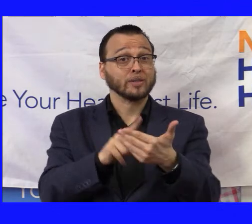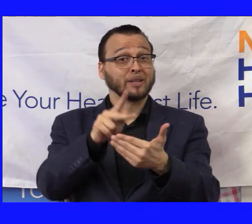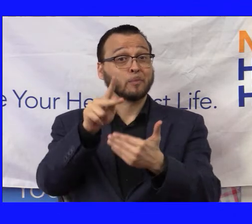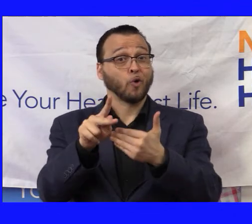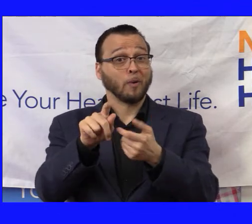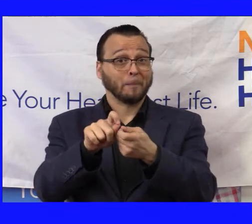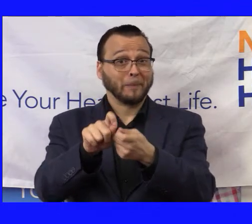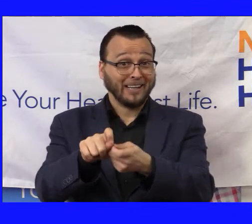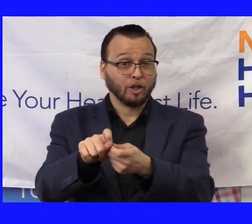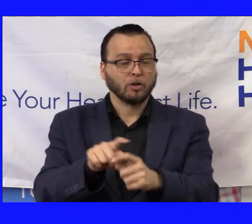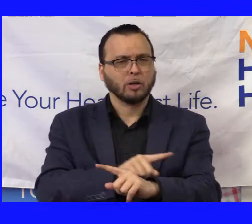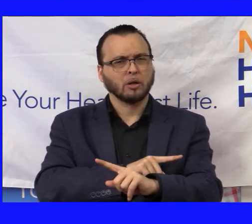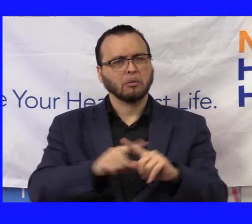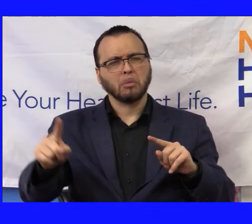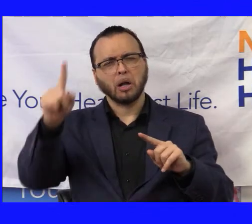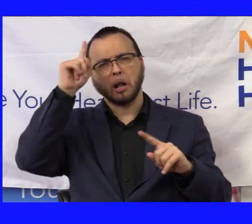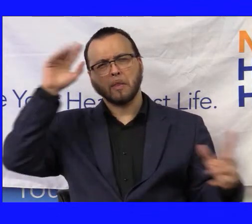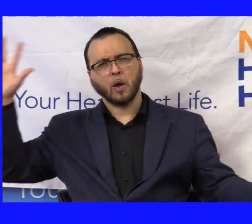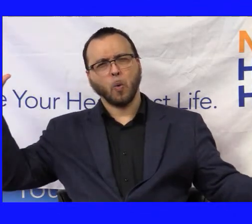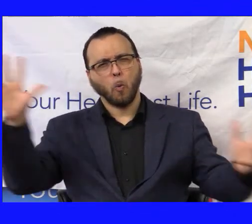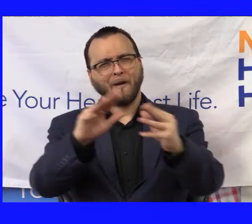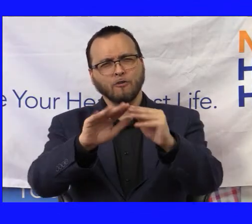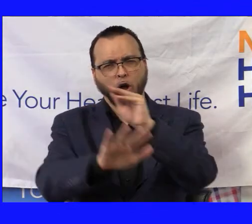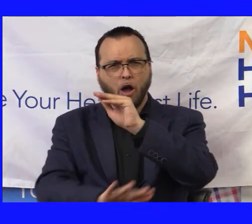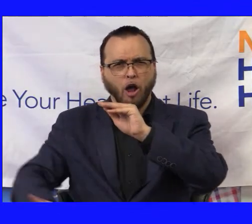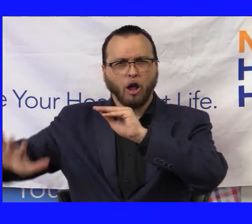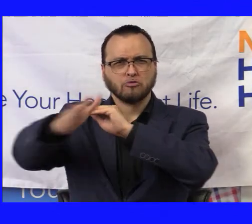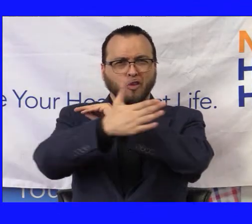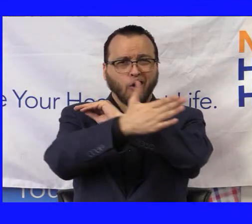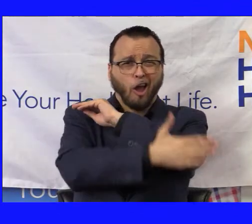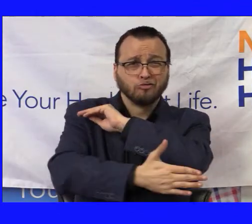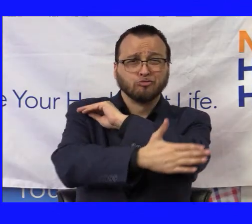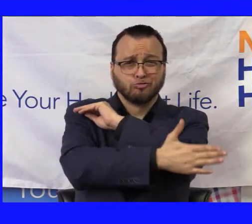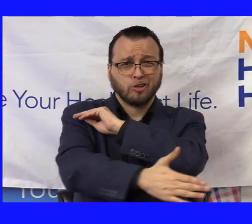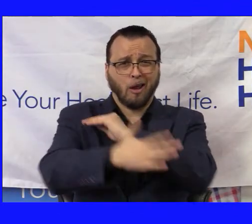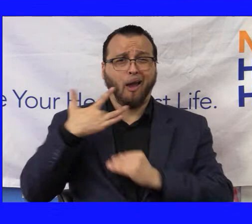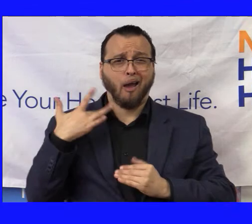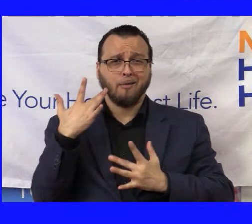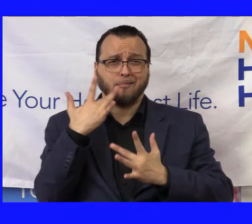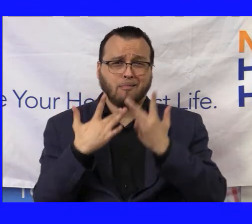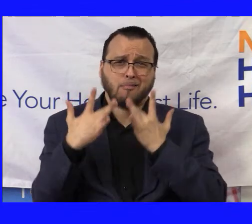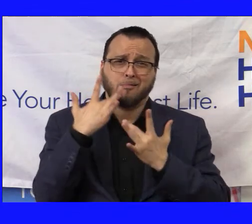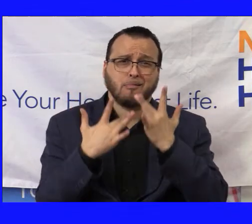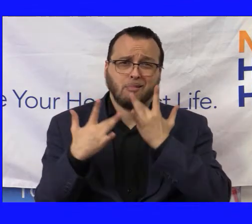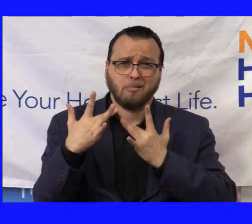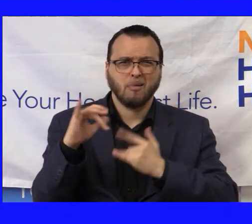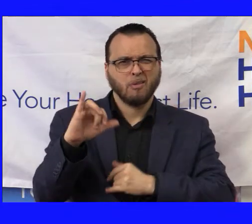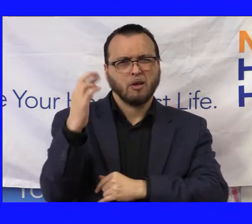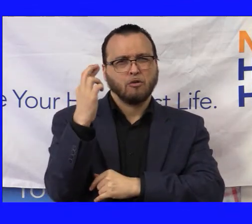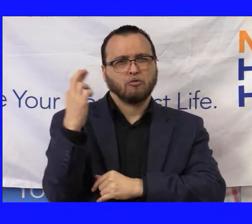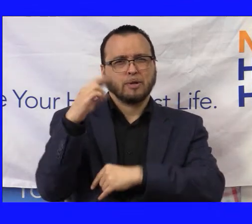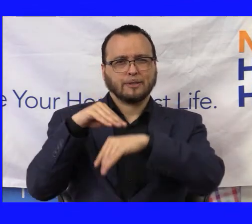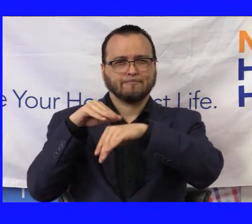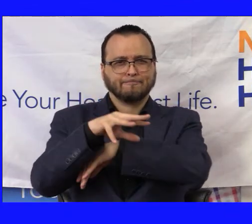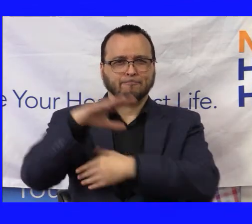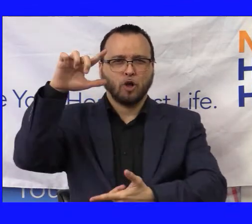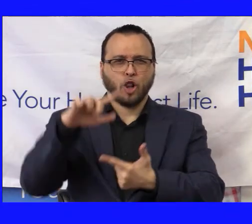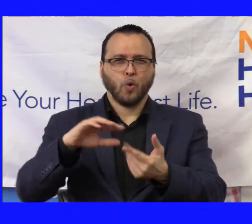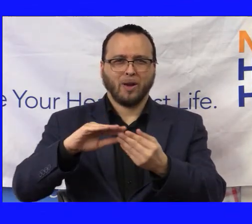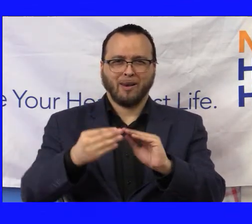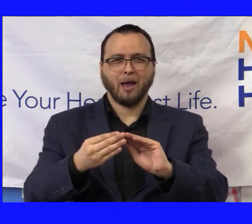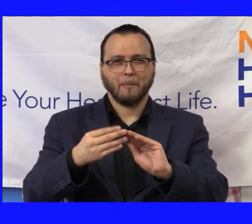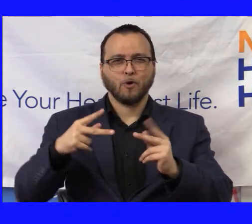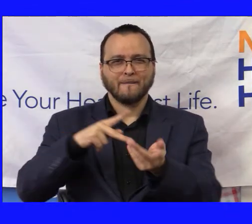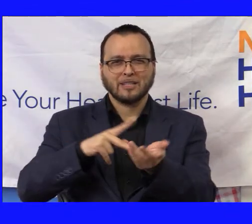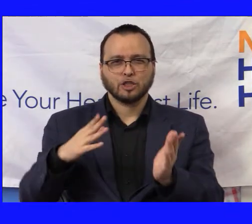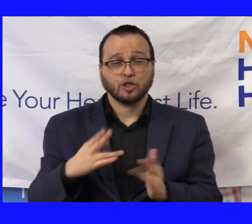particular, but I think there is an overall national shortage that I think plays a part in the low numbers of physicians in